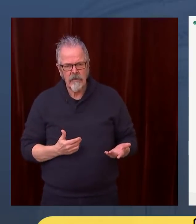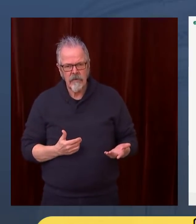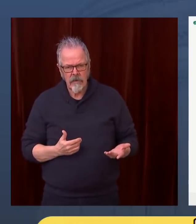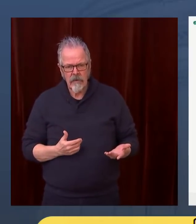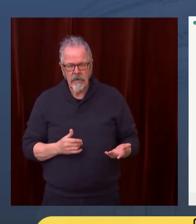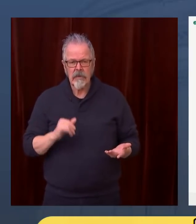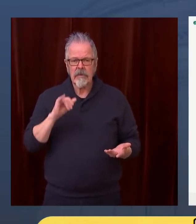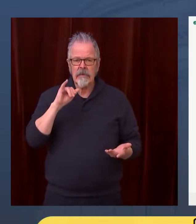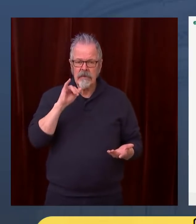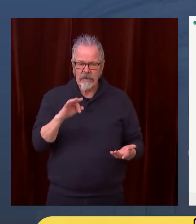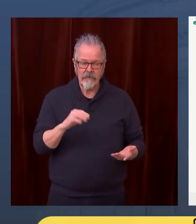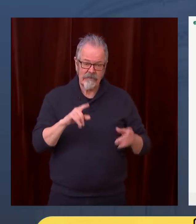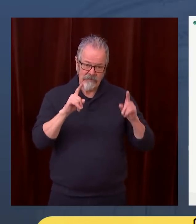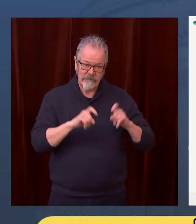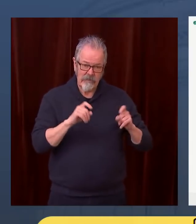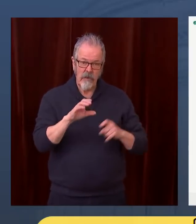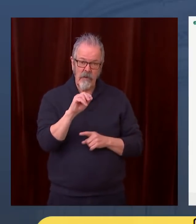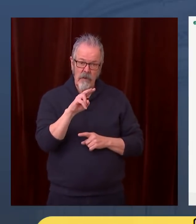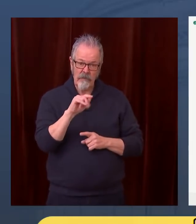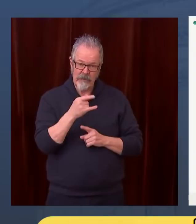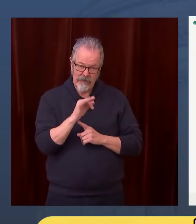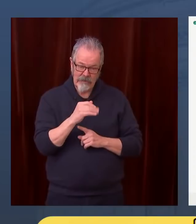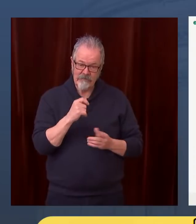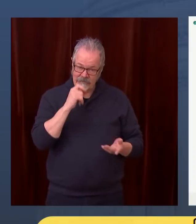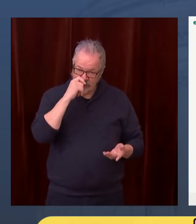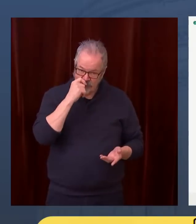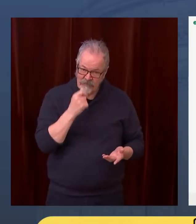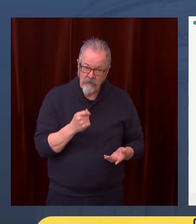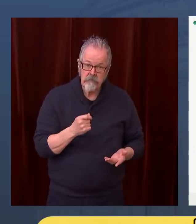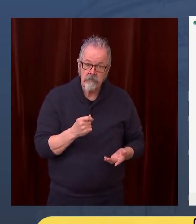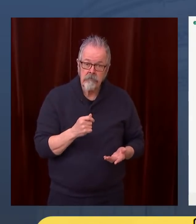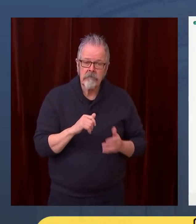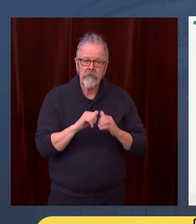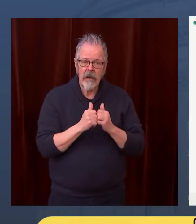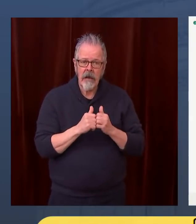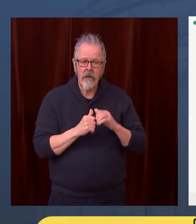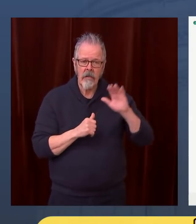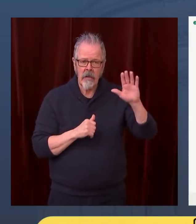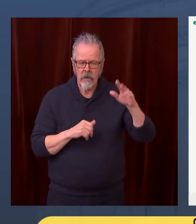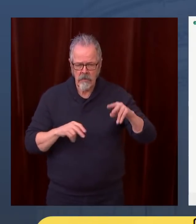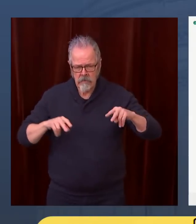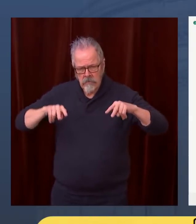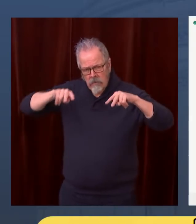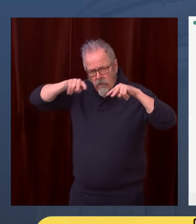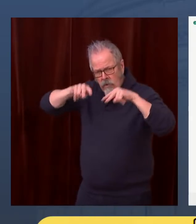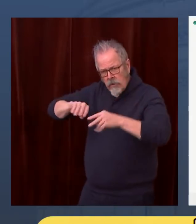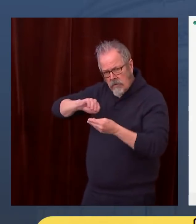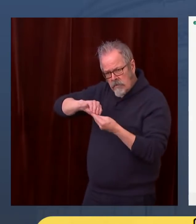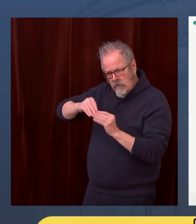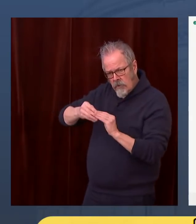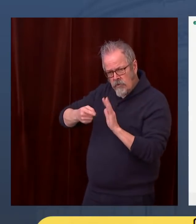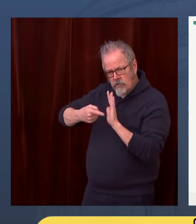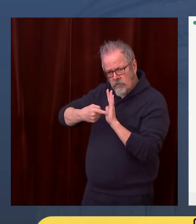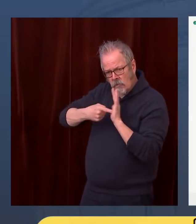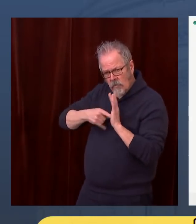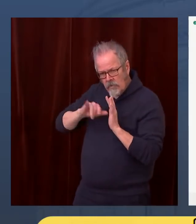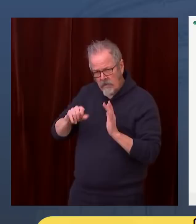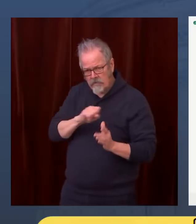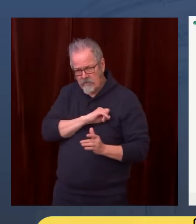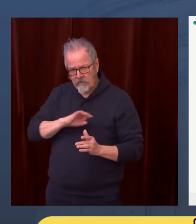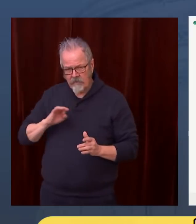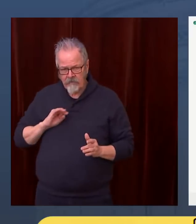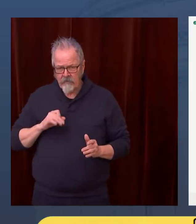COVID-19, the donning and doffing and the way the infection control that is required by the staff to handle